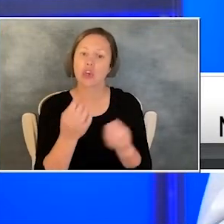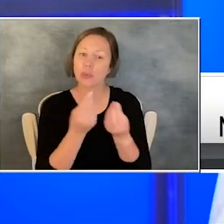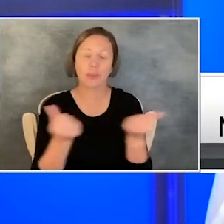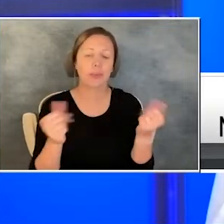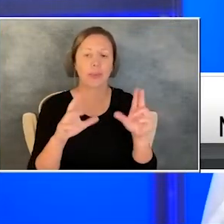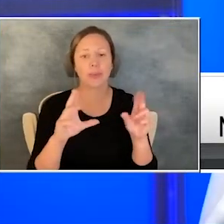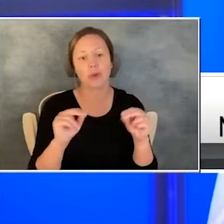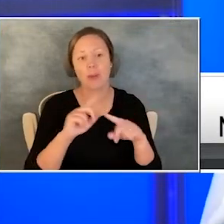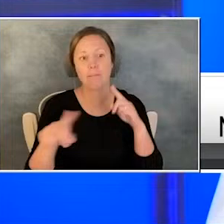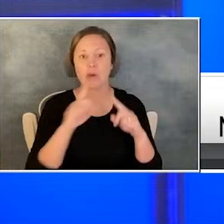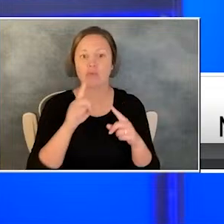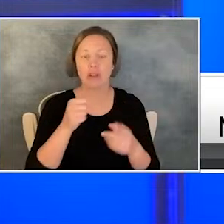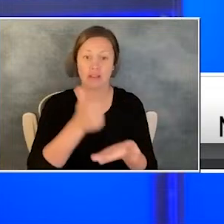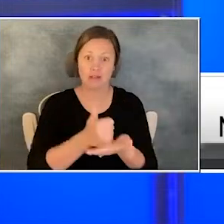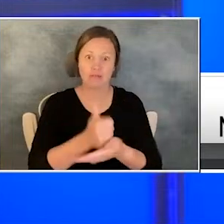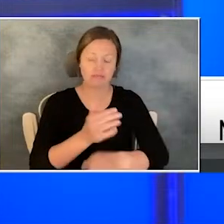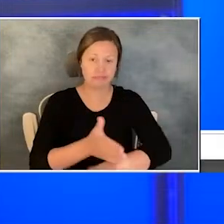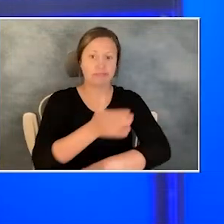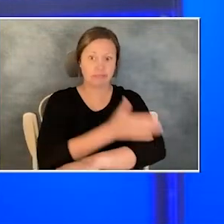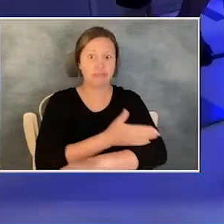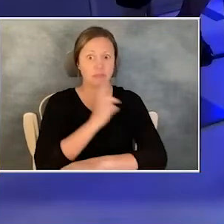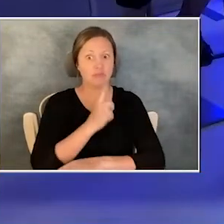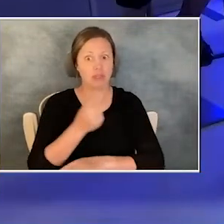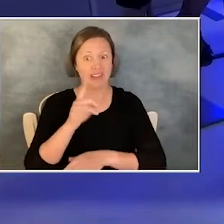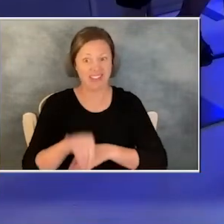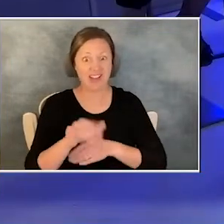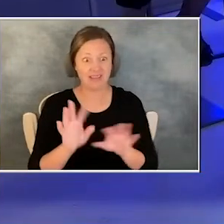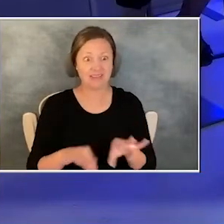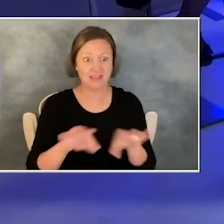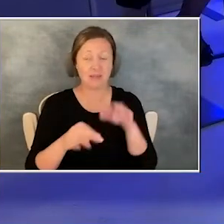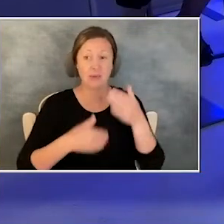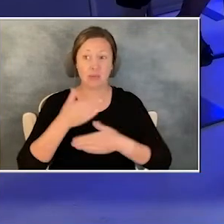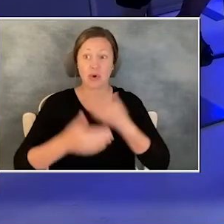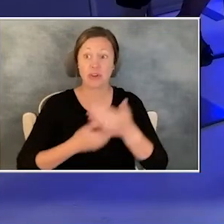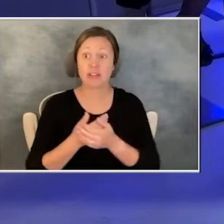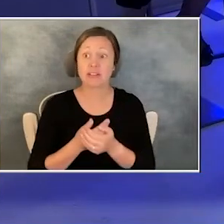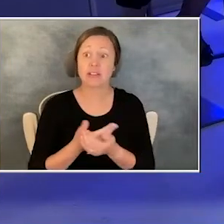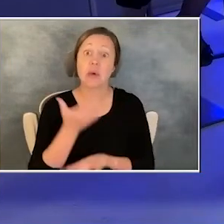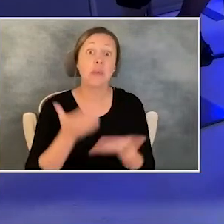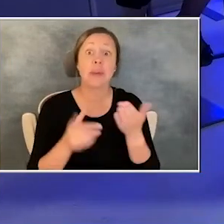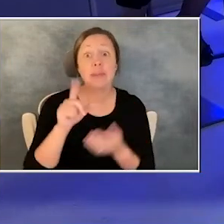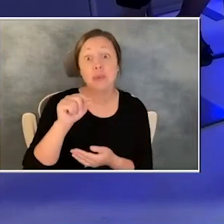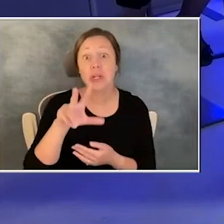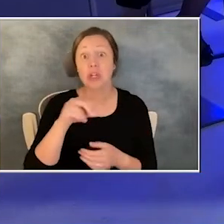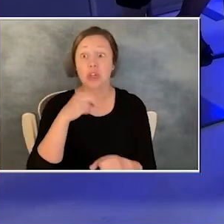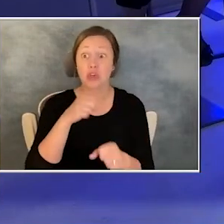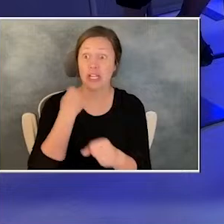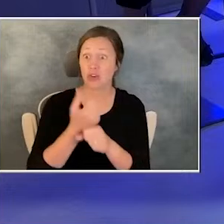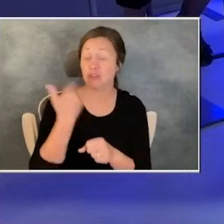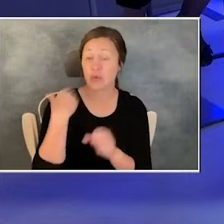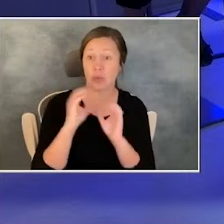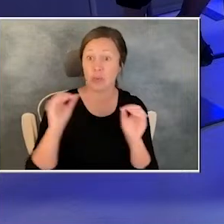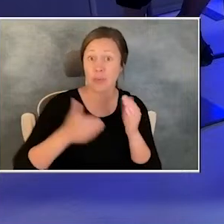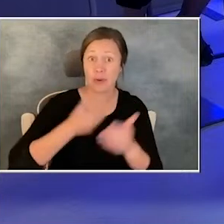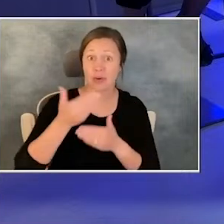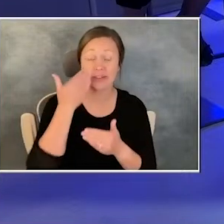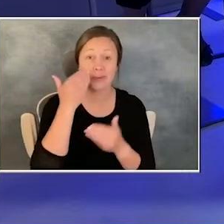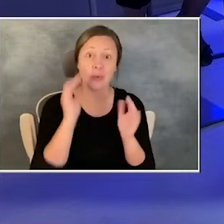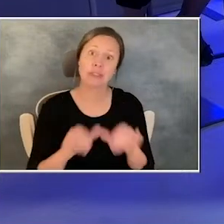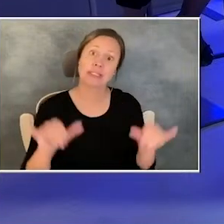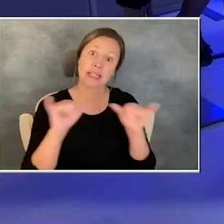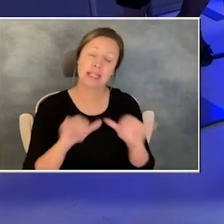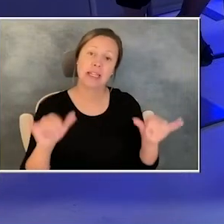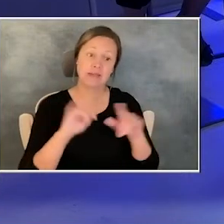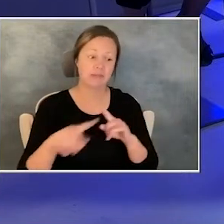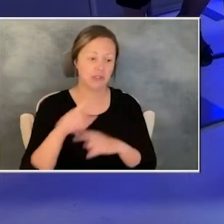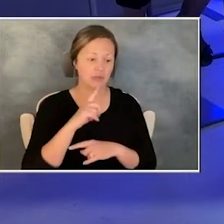so, we're making progress. Well, and making progress may not have been something you would have said 20, 30 years ago. It was just that slow burn of when's that moment